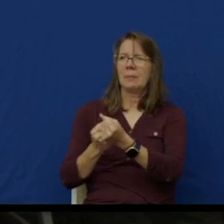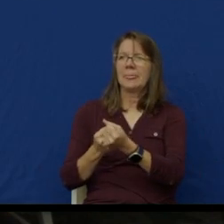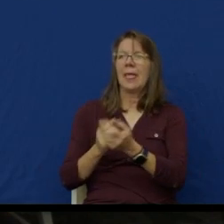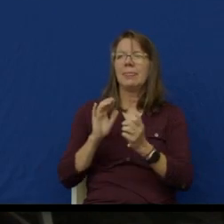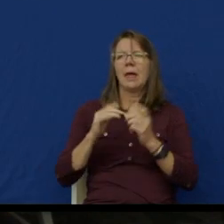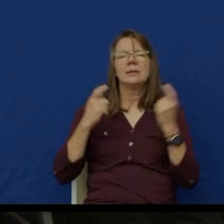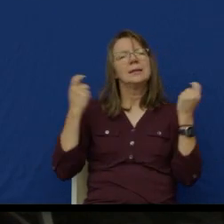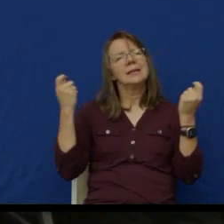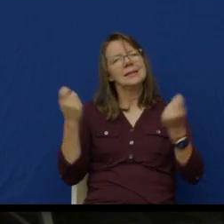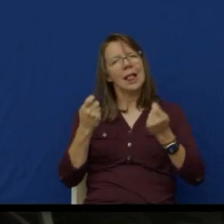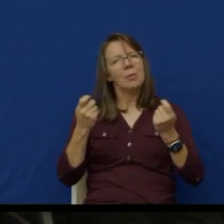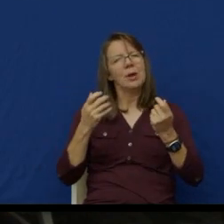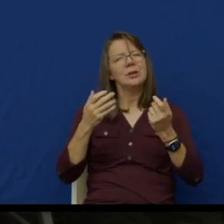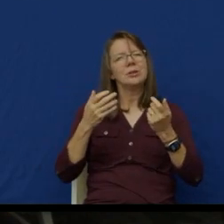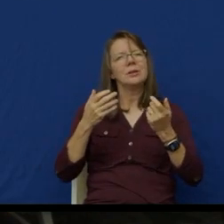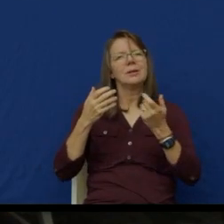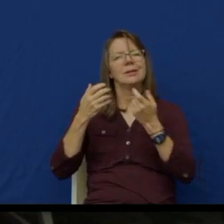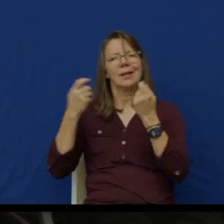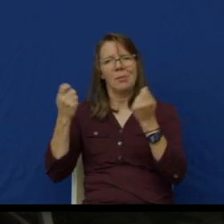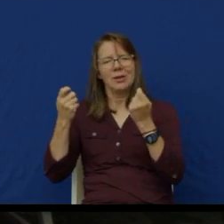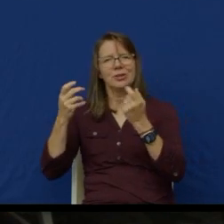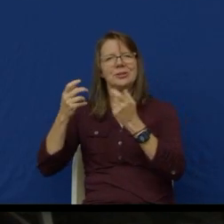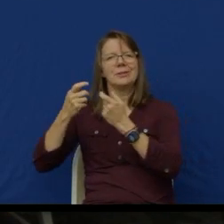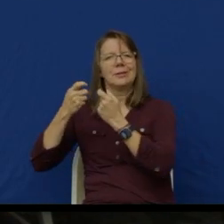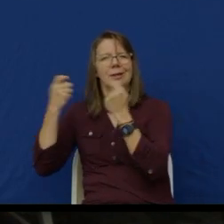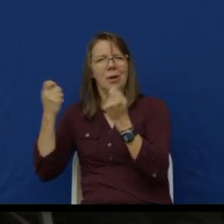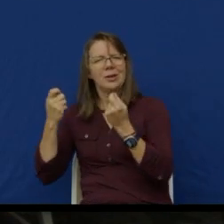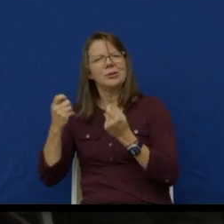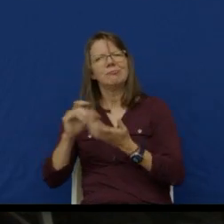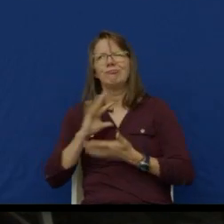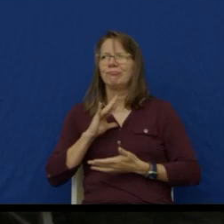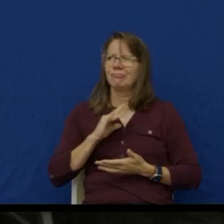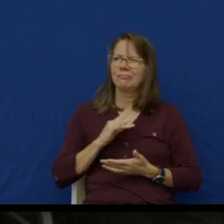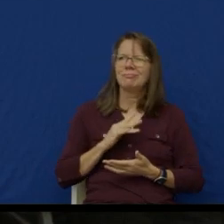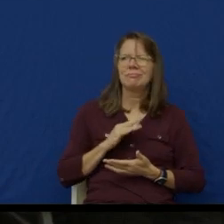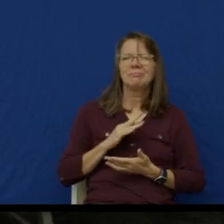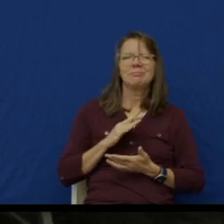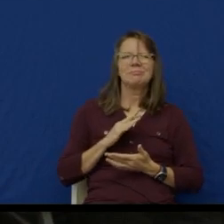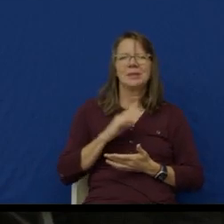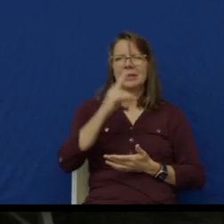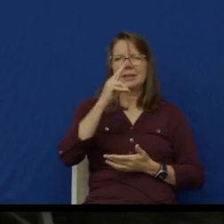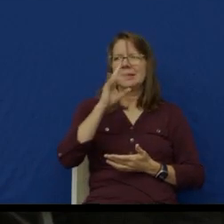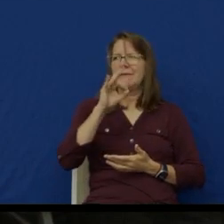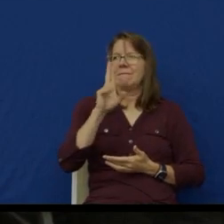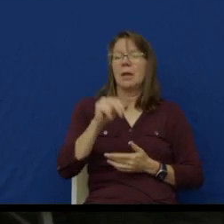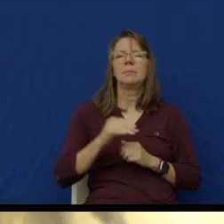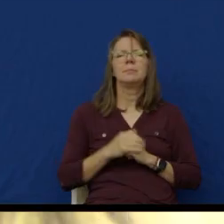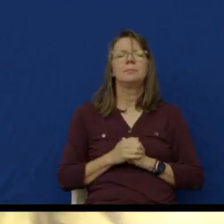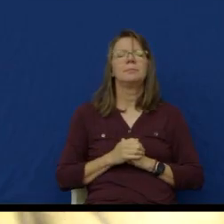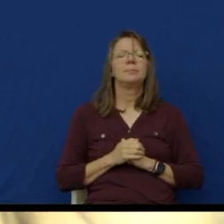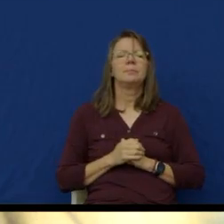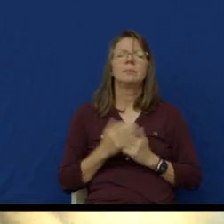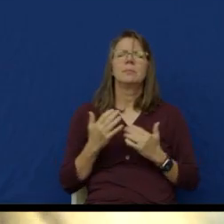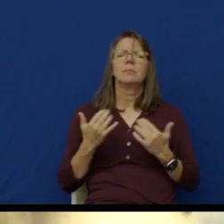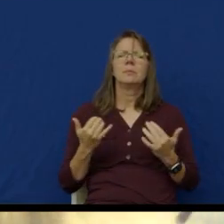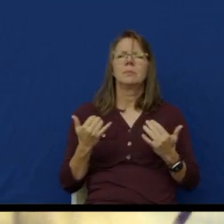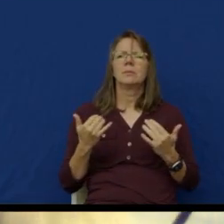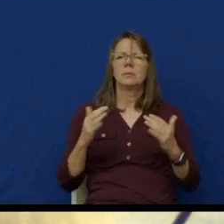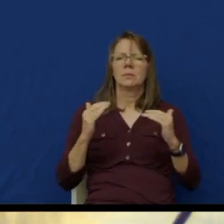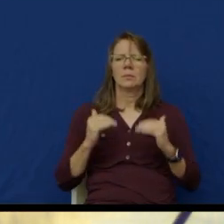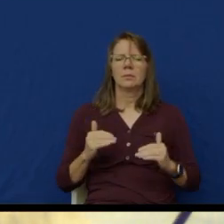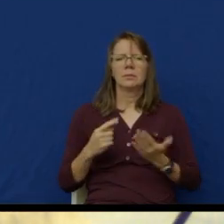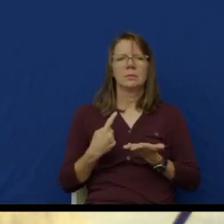after celebration after celebration. Yeah, wonderful. We will now have a discussion